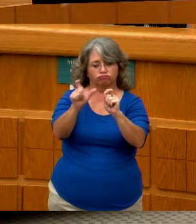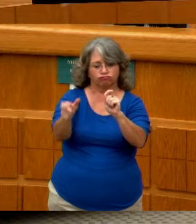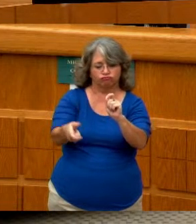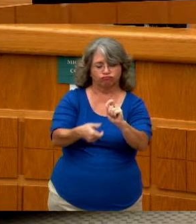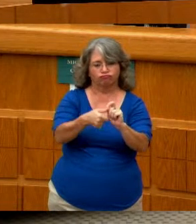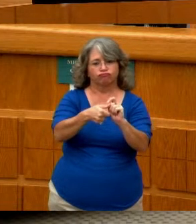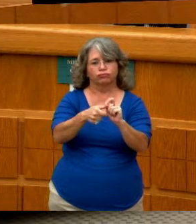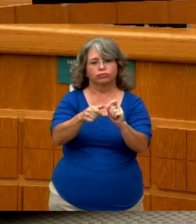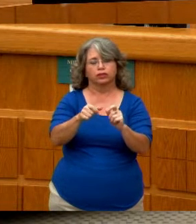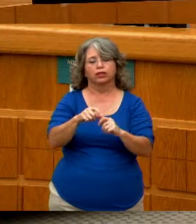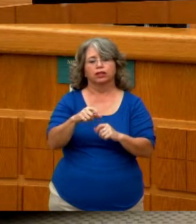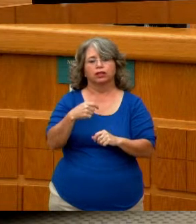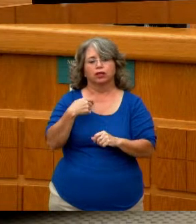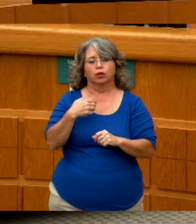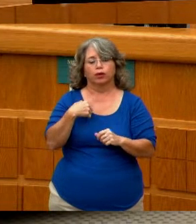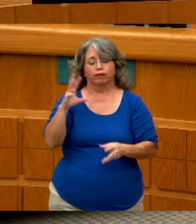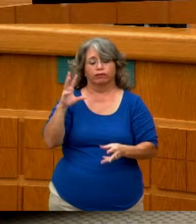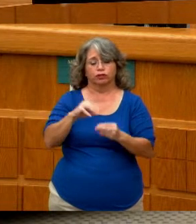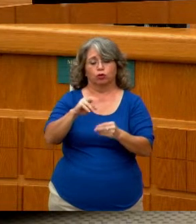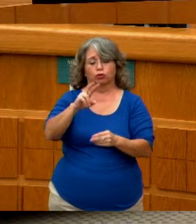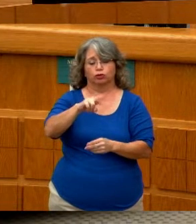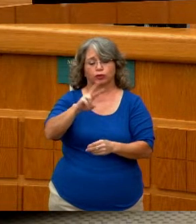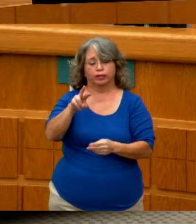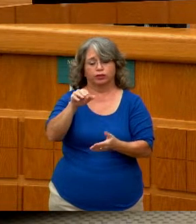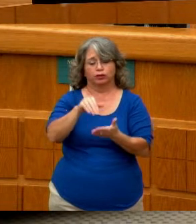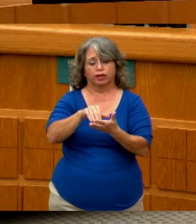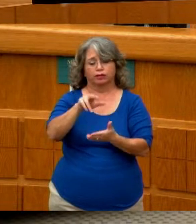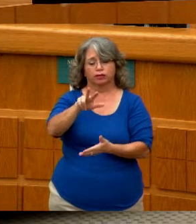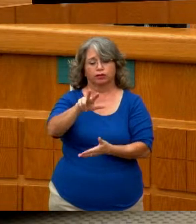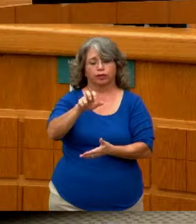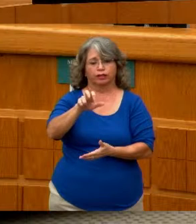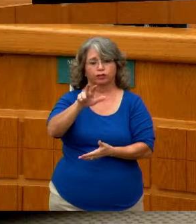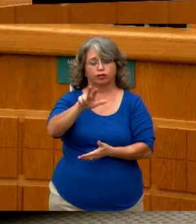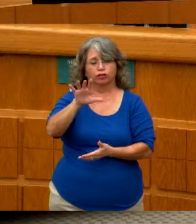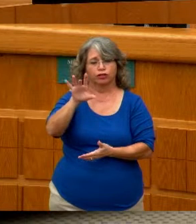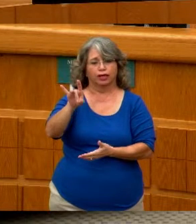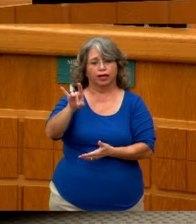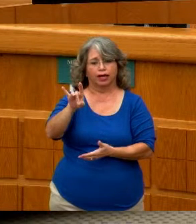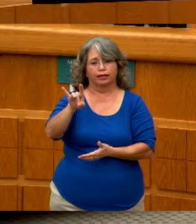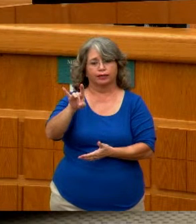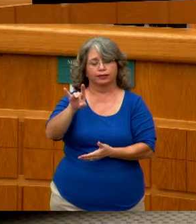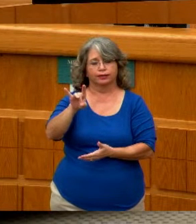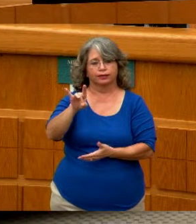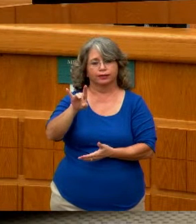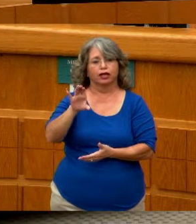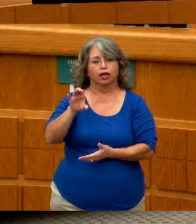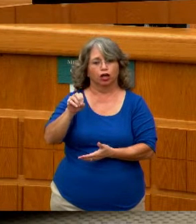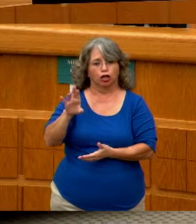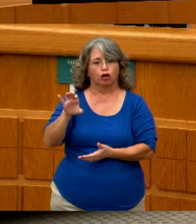This is the donut diagram, if you will. We have a total of